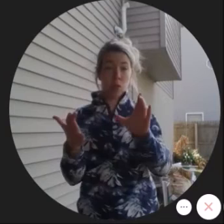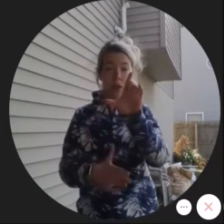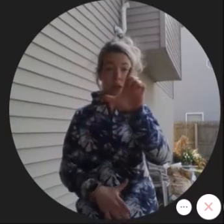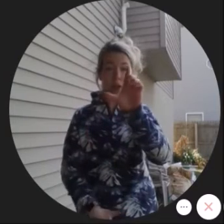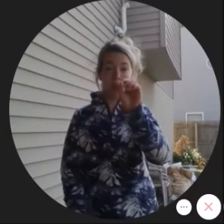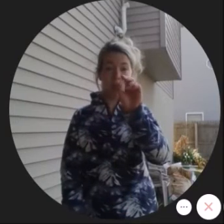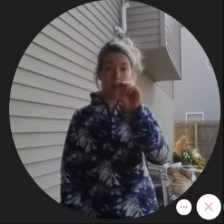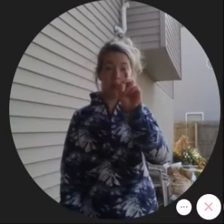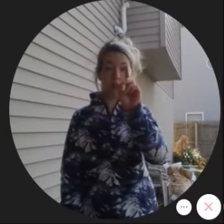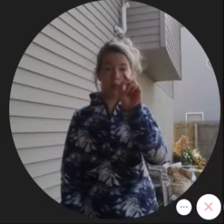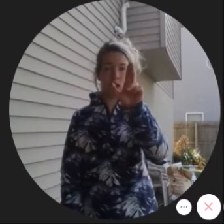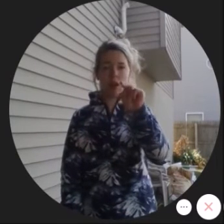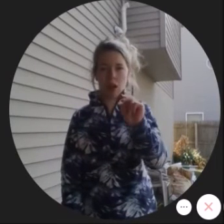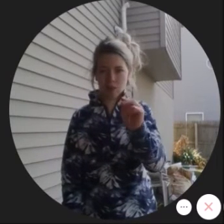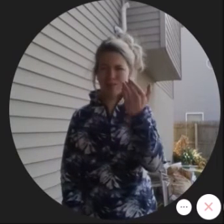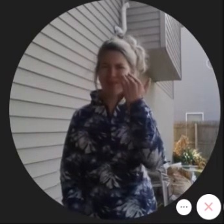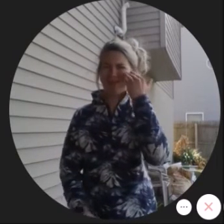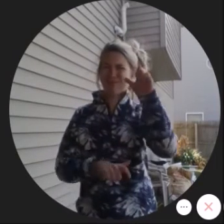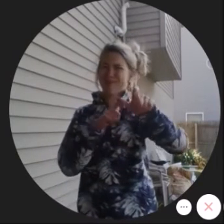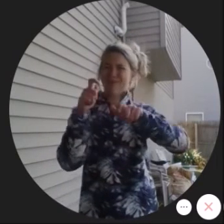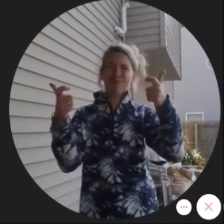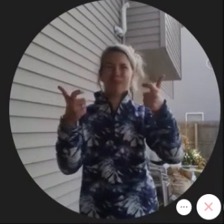by.